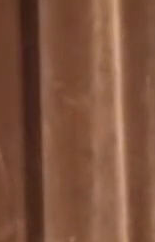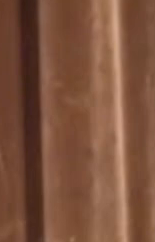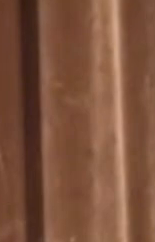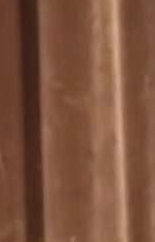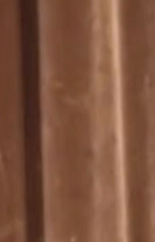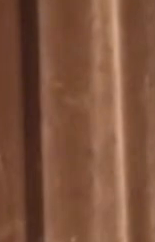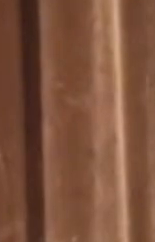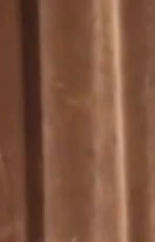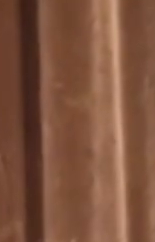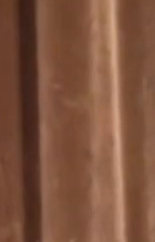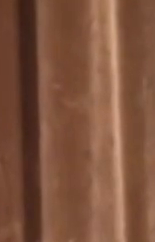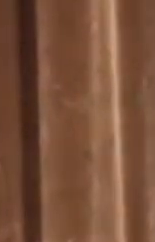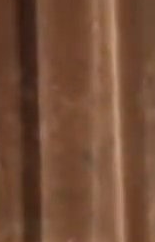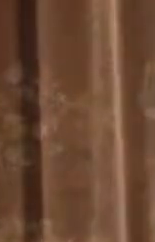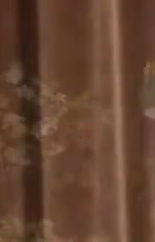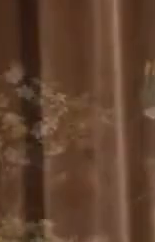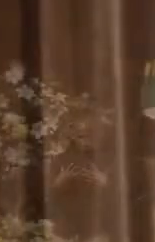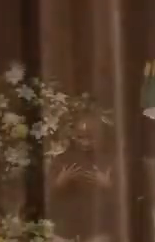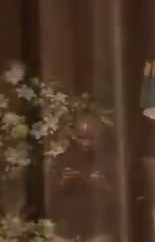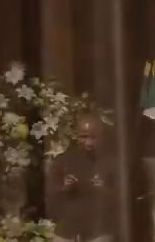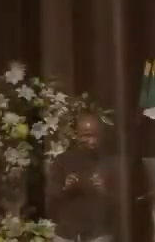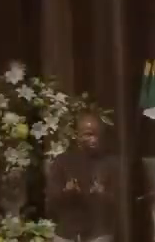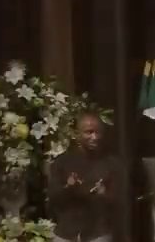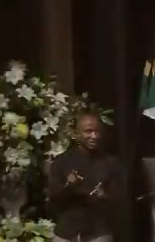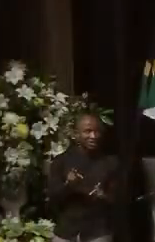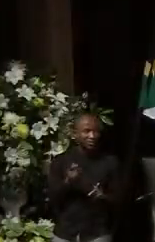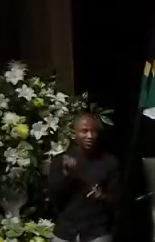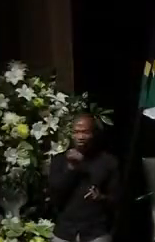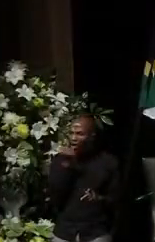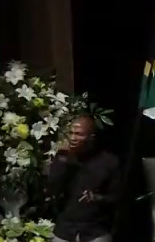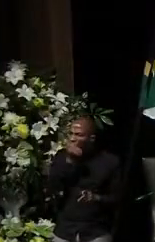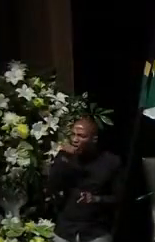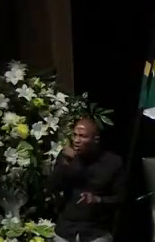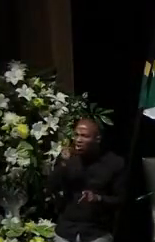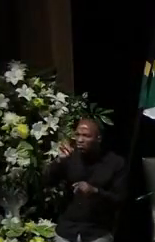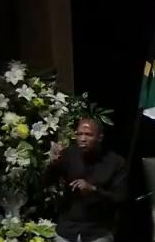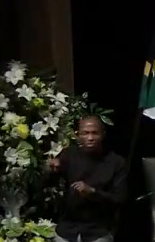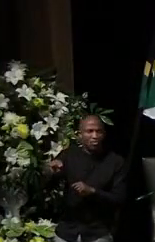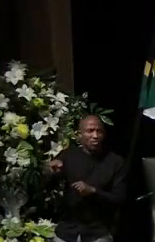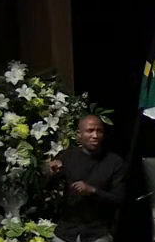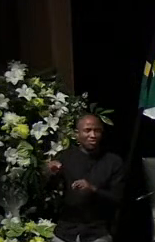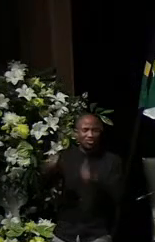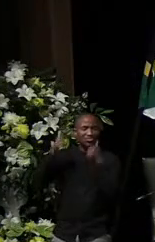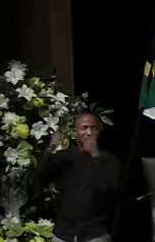opportunity you gave me thank you very much no don't apologize at all